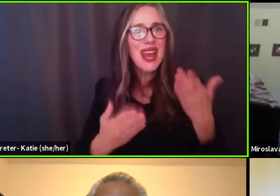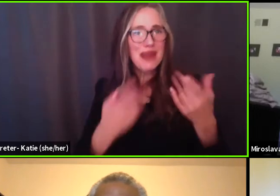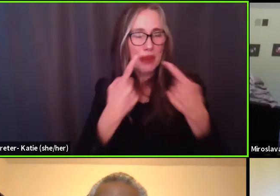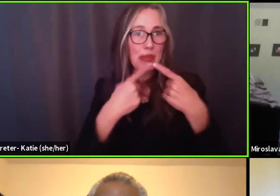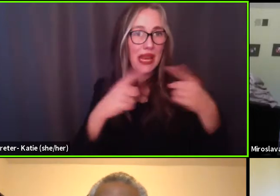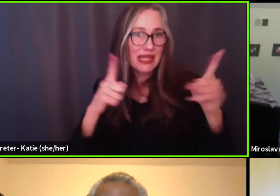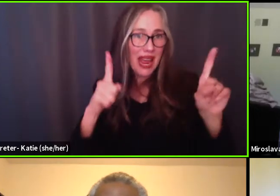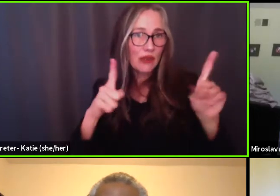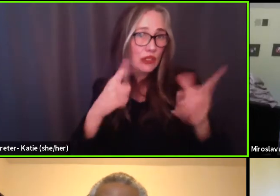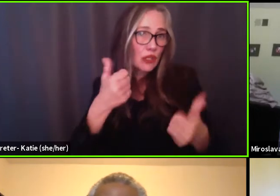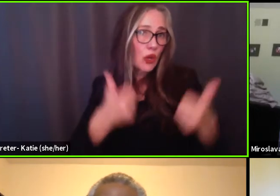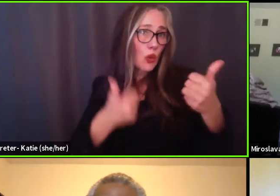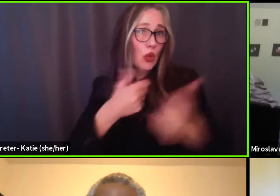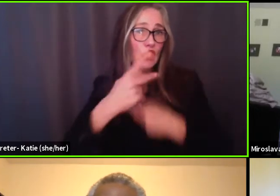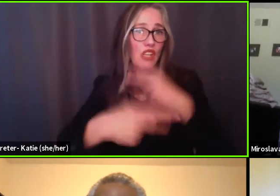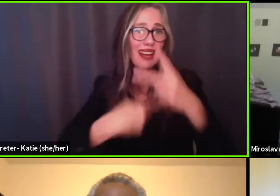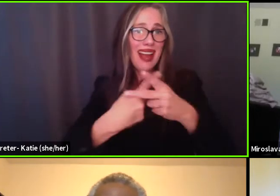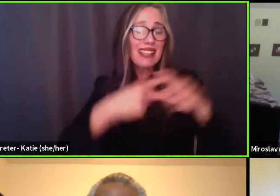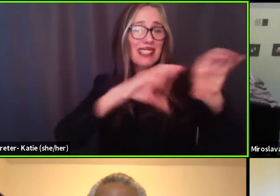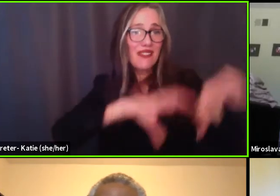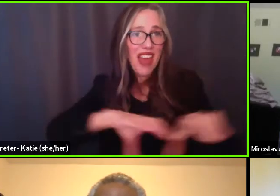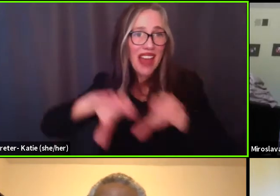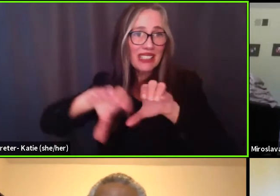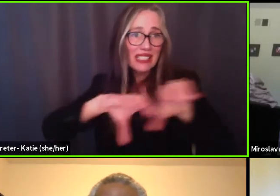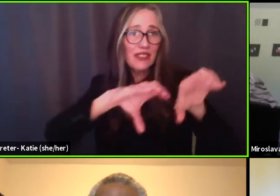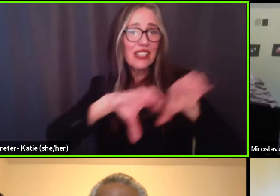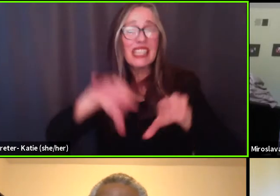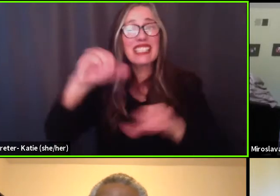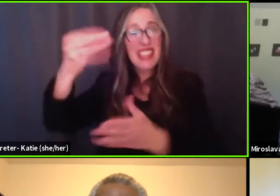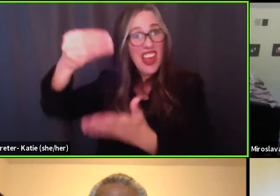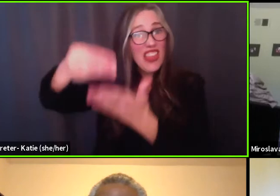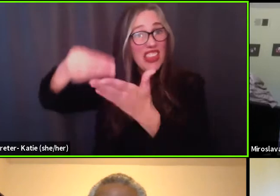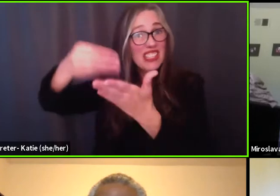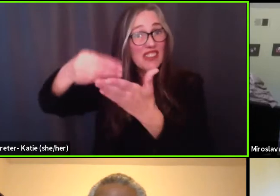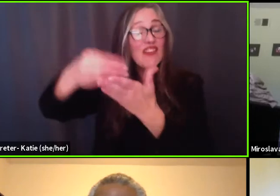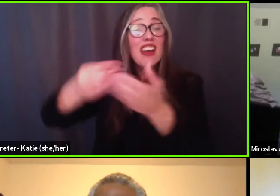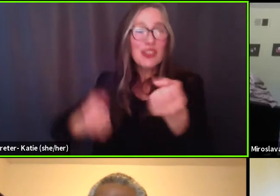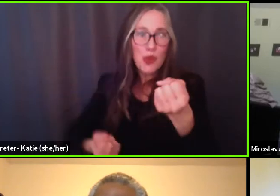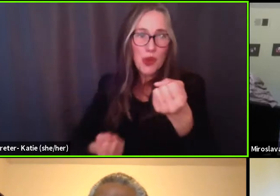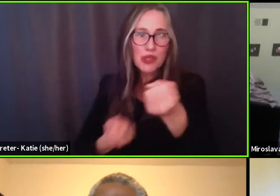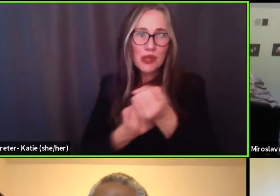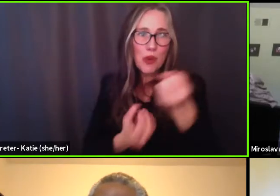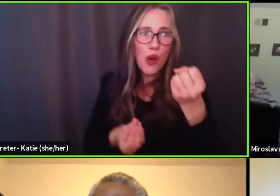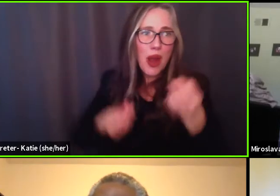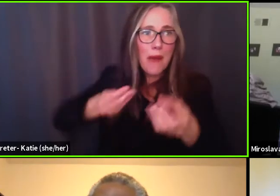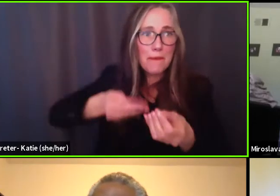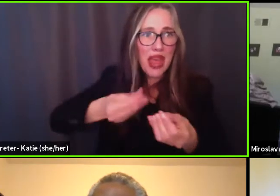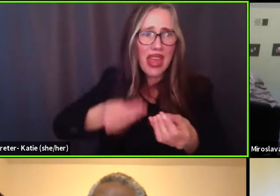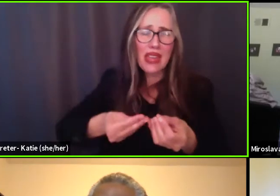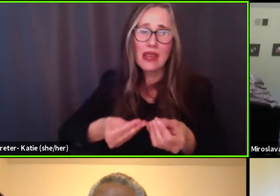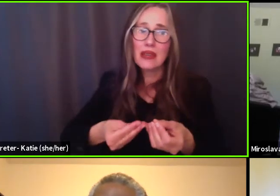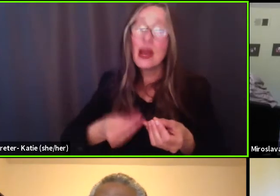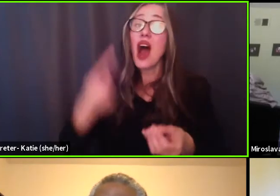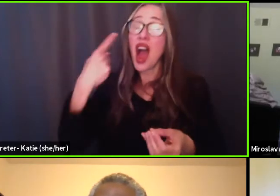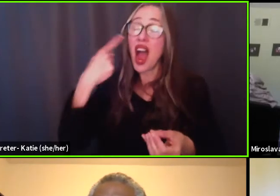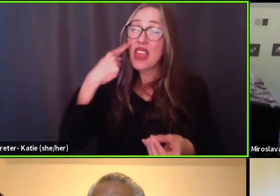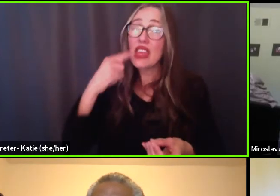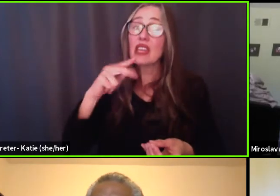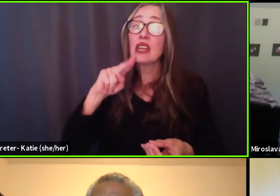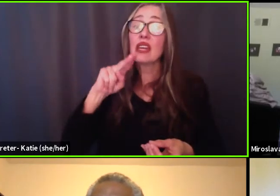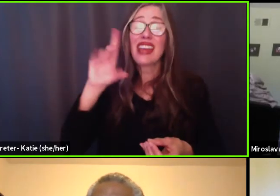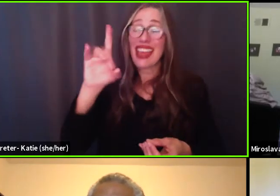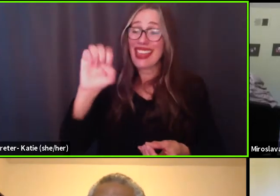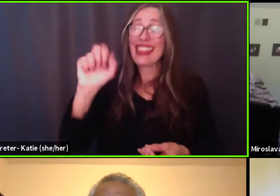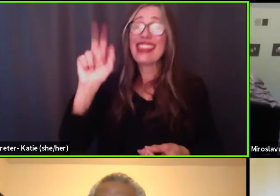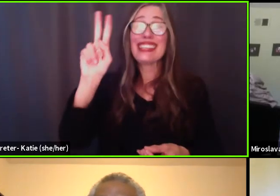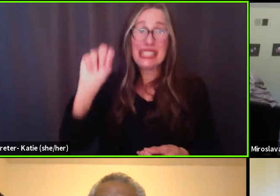um that will be supported by this fund and again the there's a strong commitment from the dean